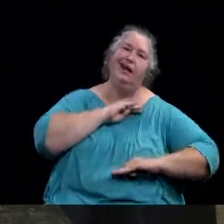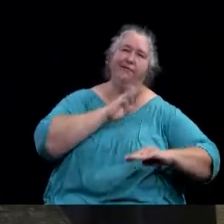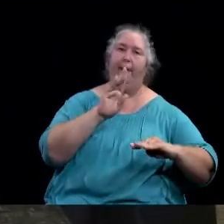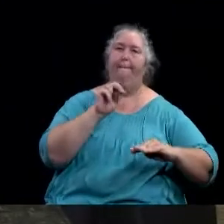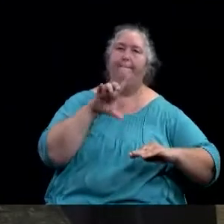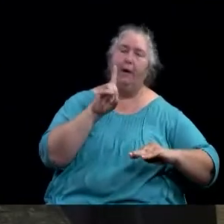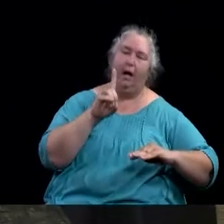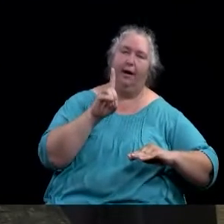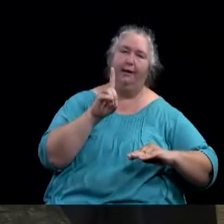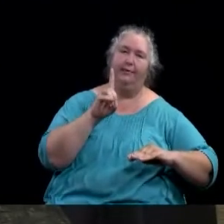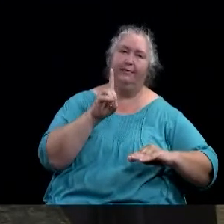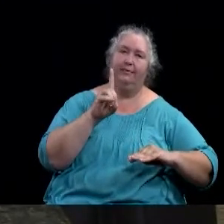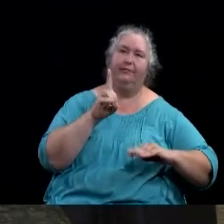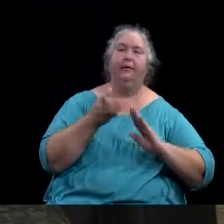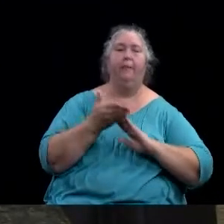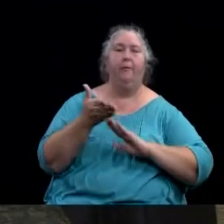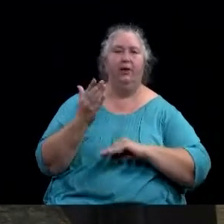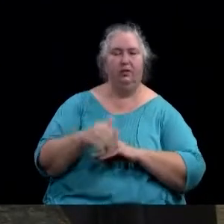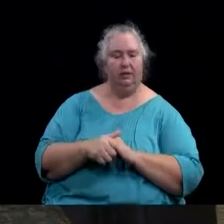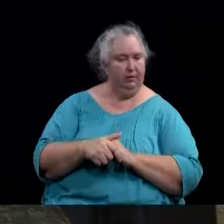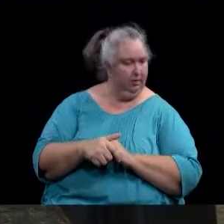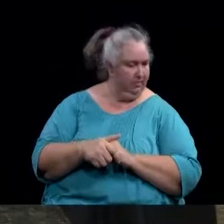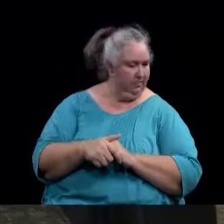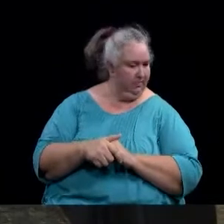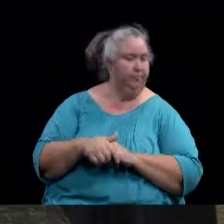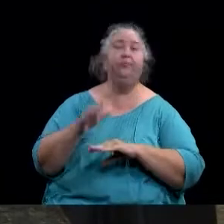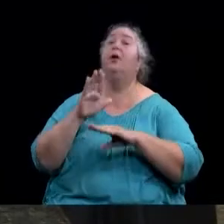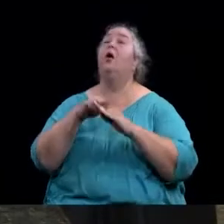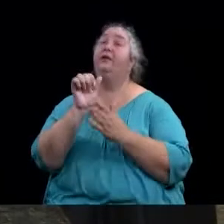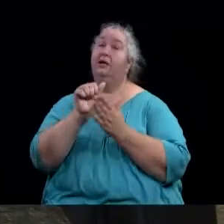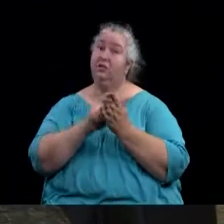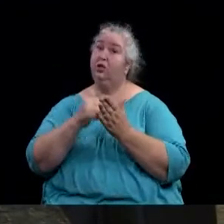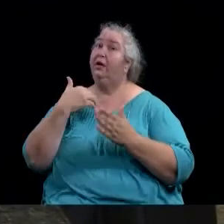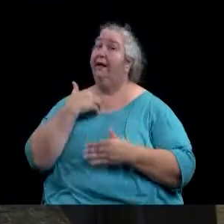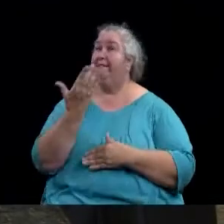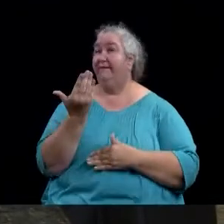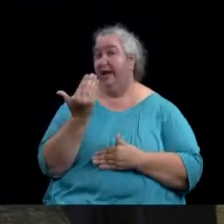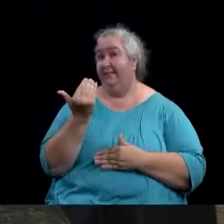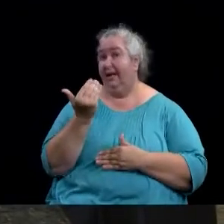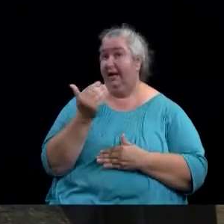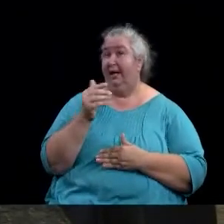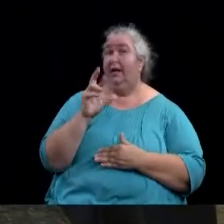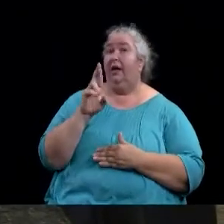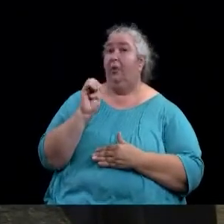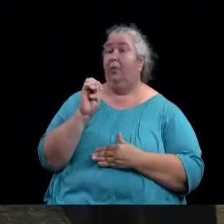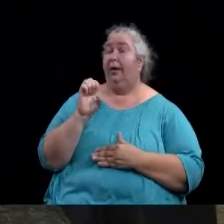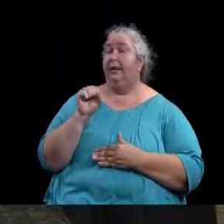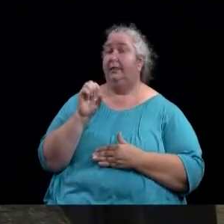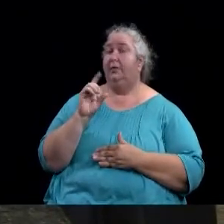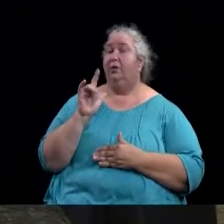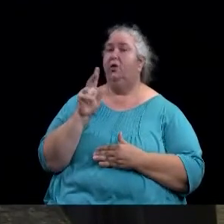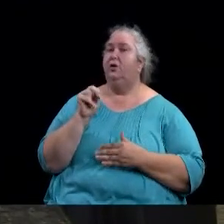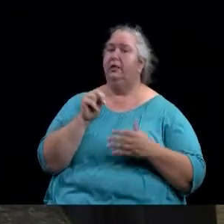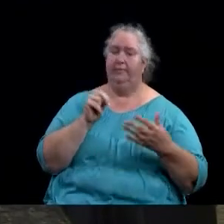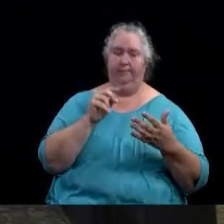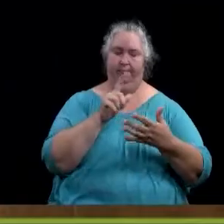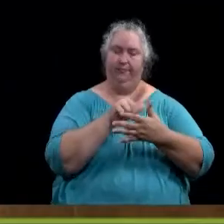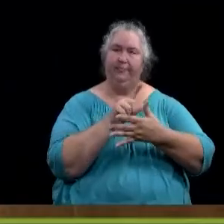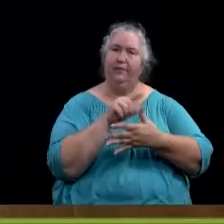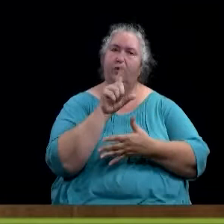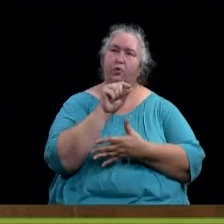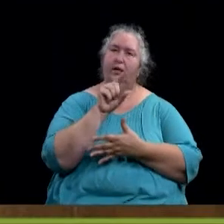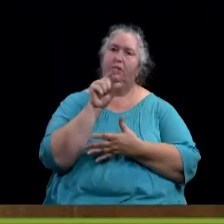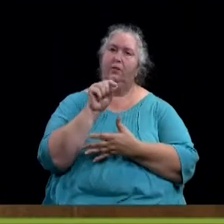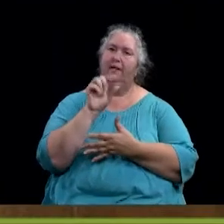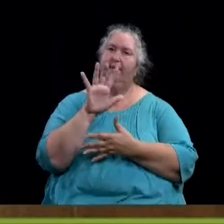On the agenda tonight, you have 15 resolutions, and I wanted to highlight just a couple of them. Resolution 2020-588 amends the City of